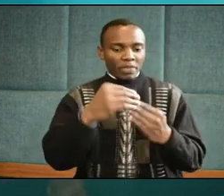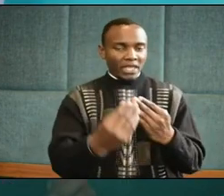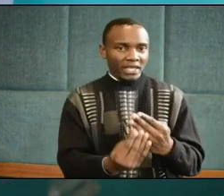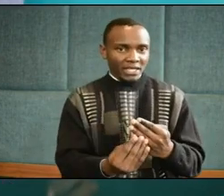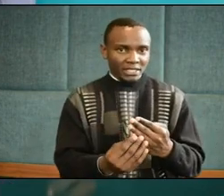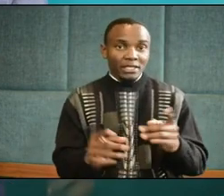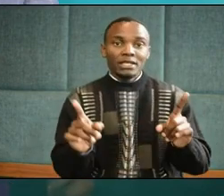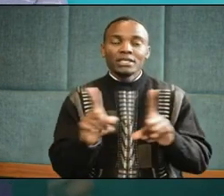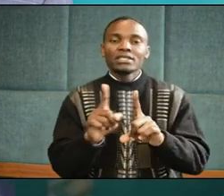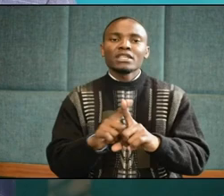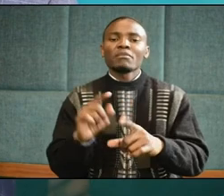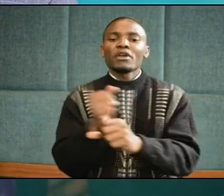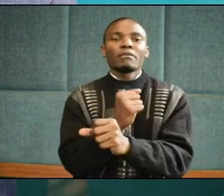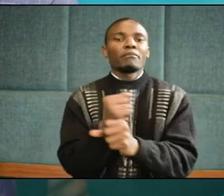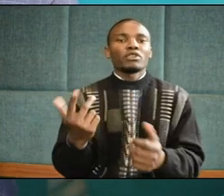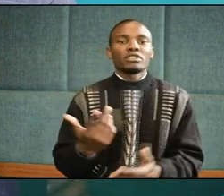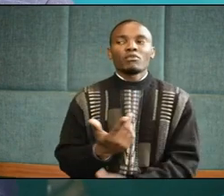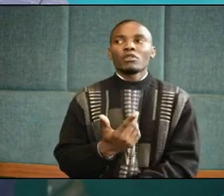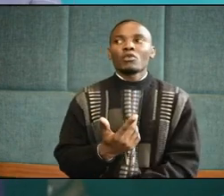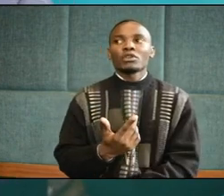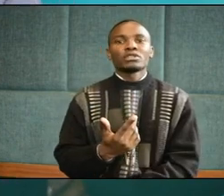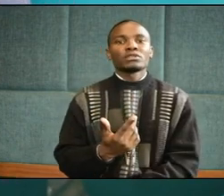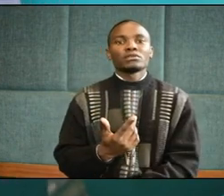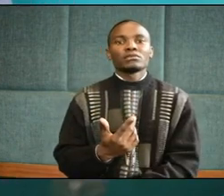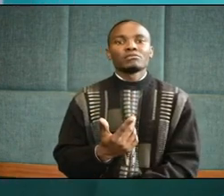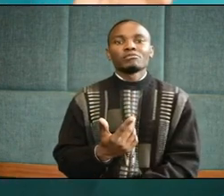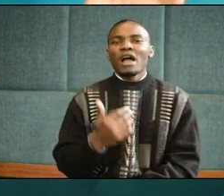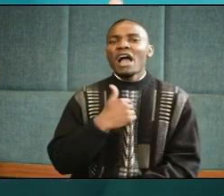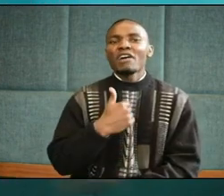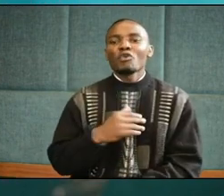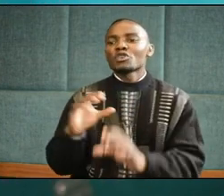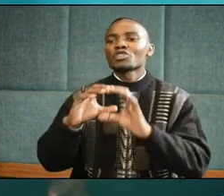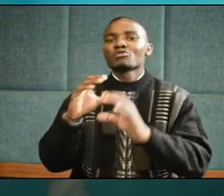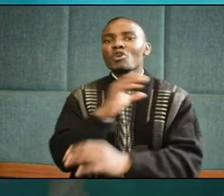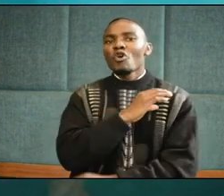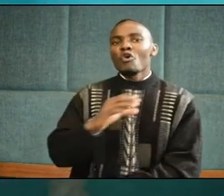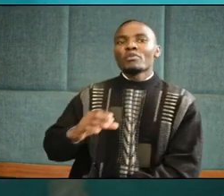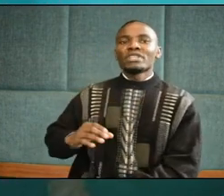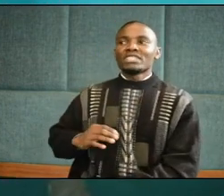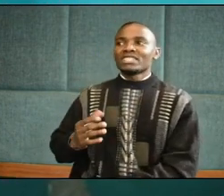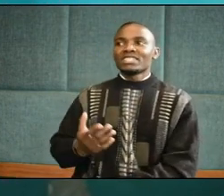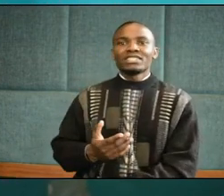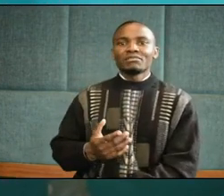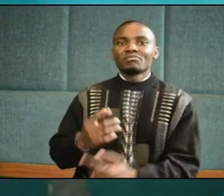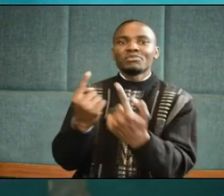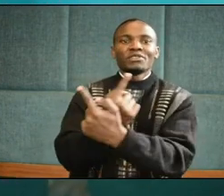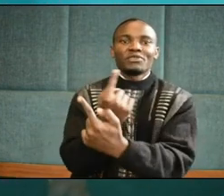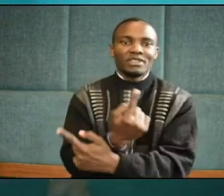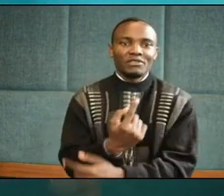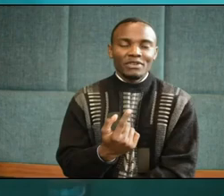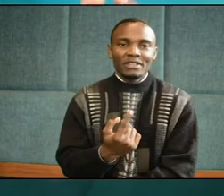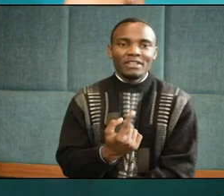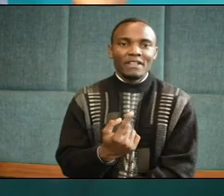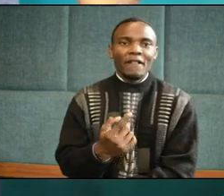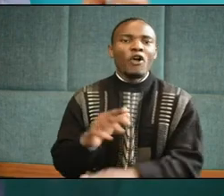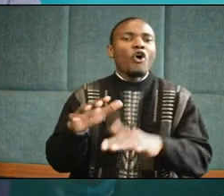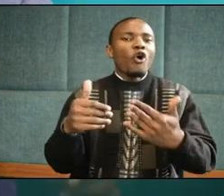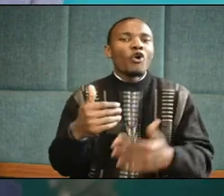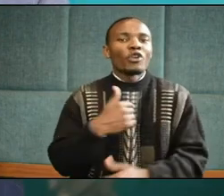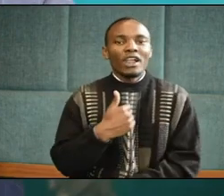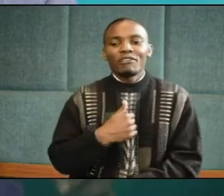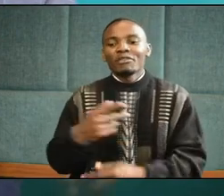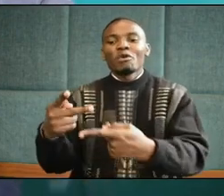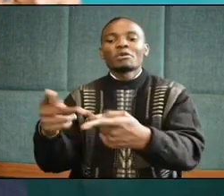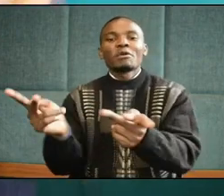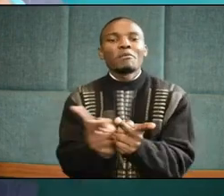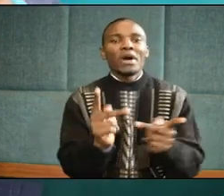be even a mediation committees like the DRC Mediation Committee or the Bipartisan